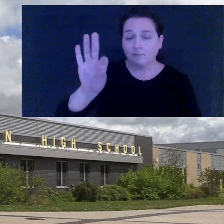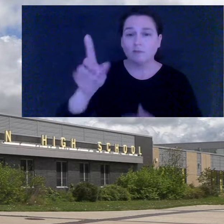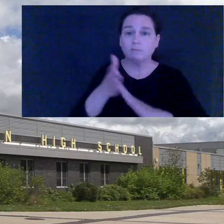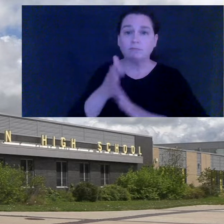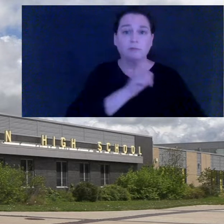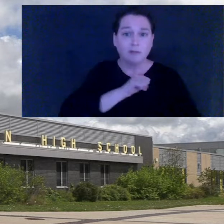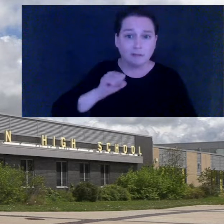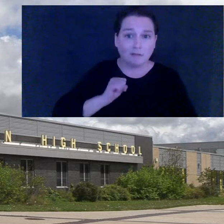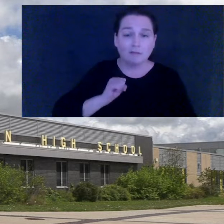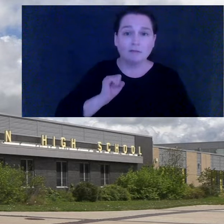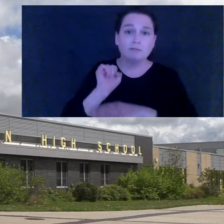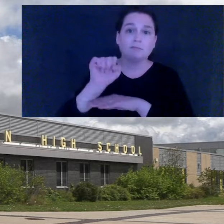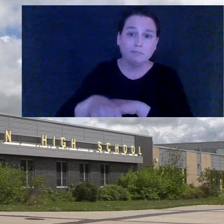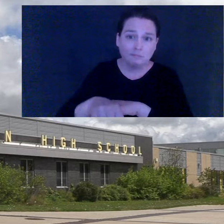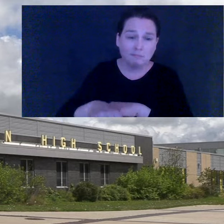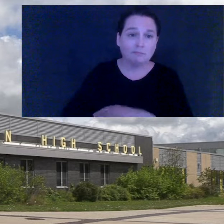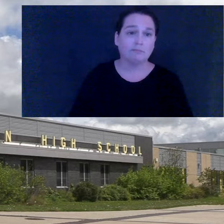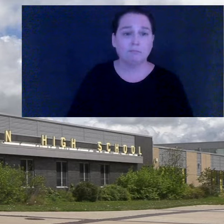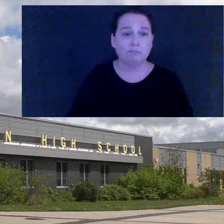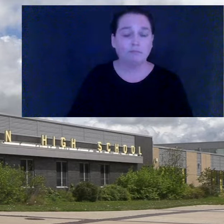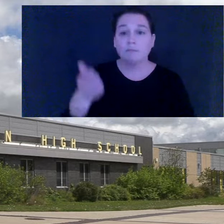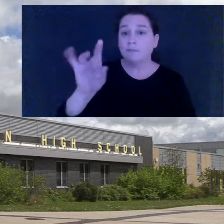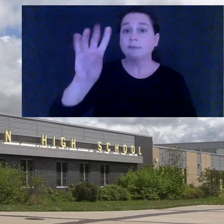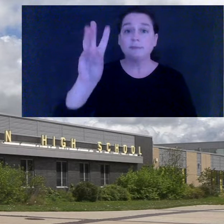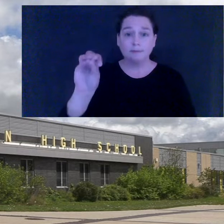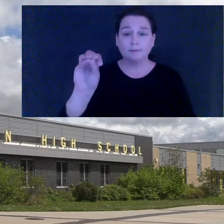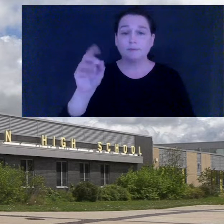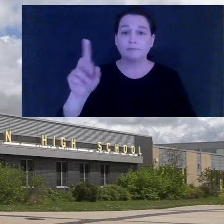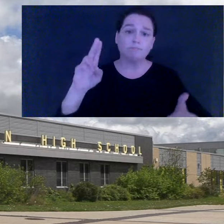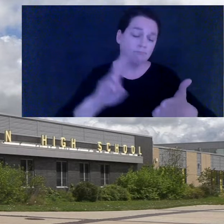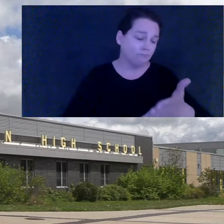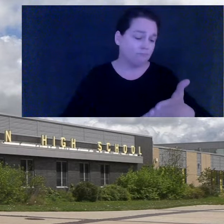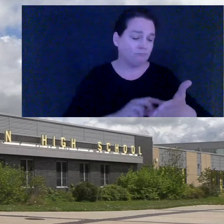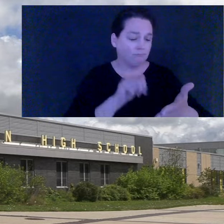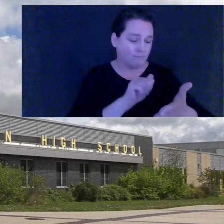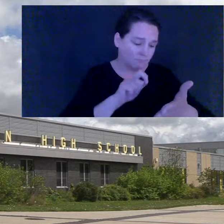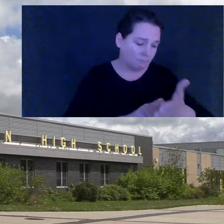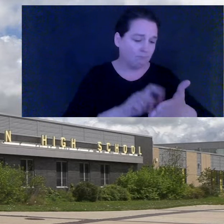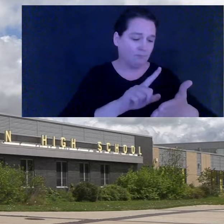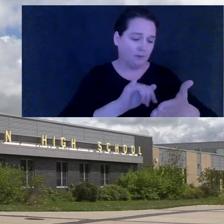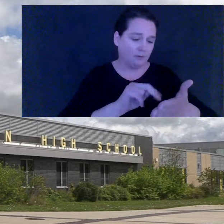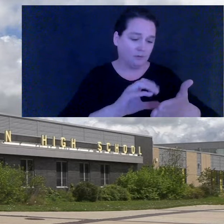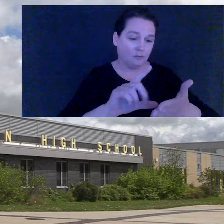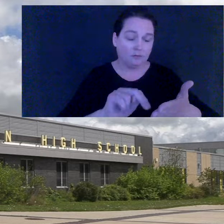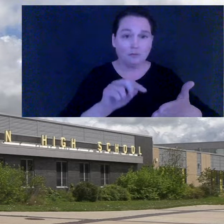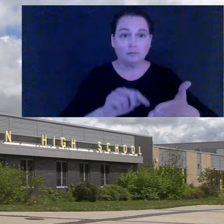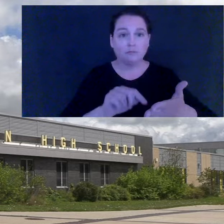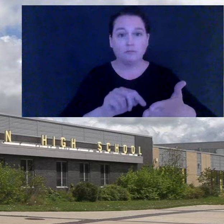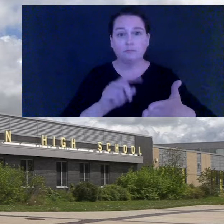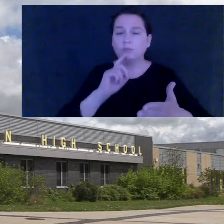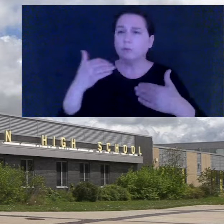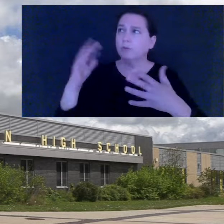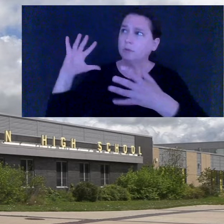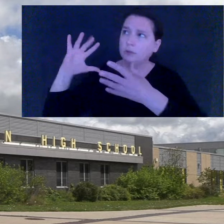ran for vice president and lost again. Then in 1858 he ran for the Senate and again he was